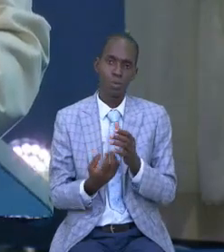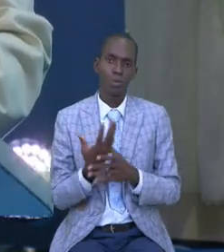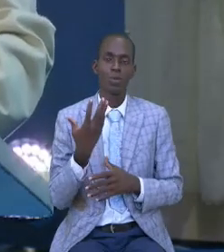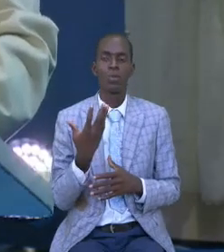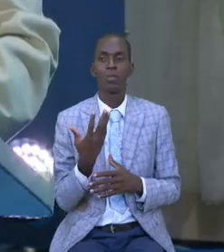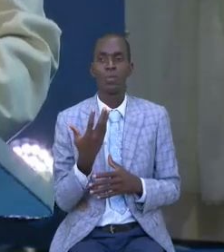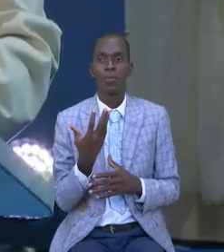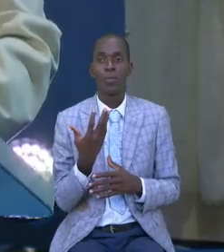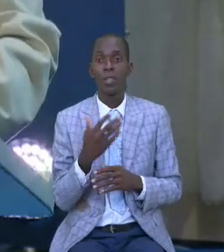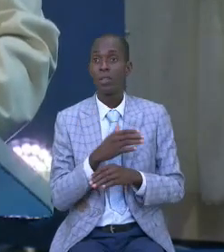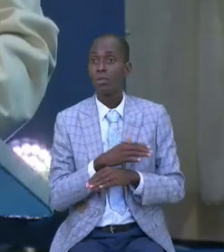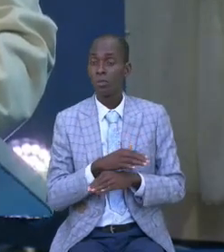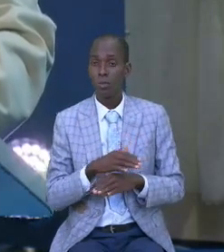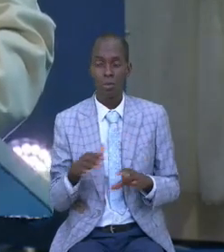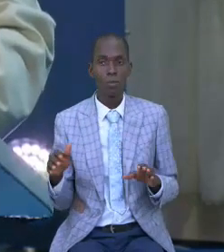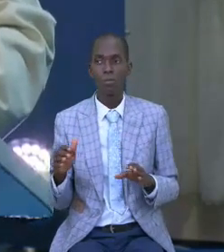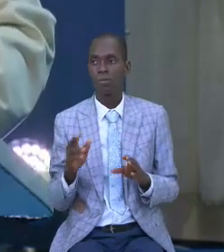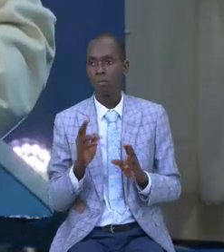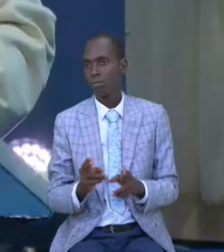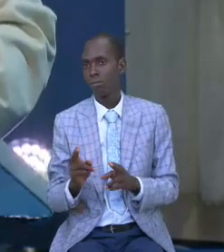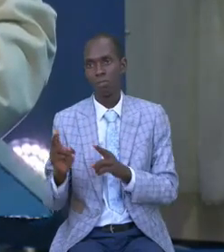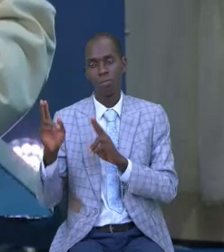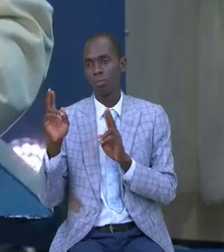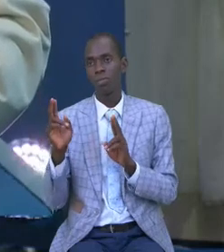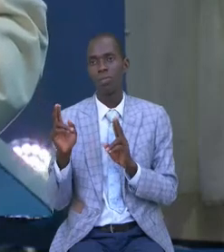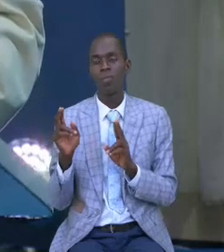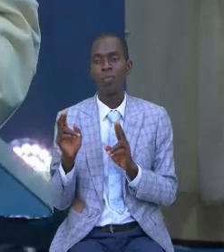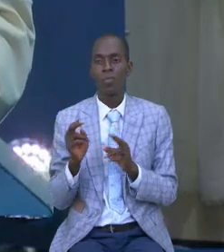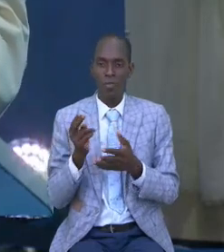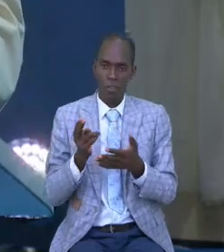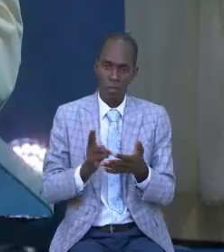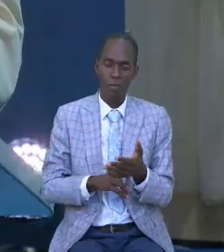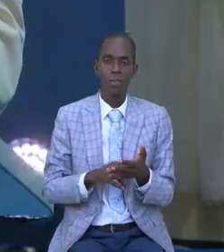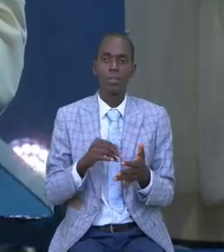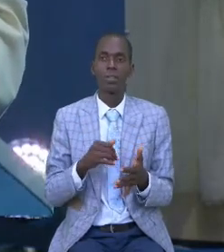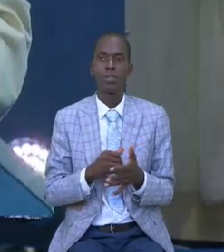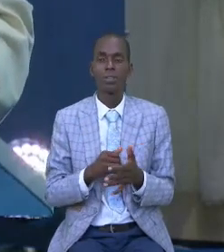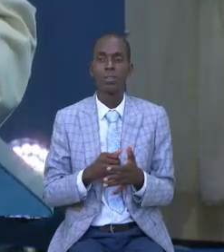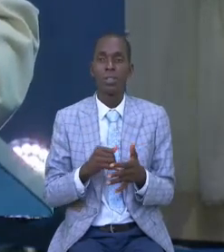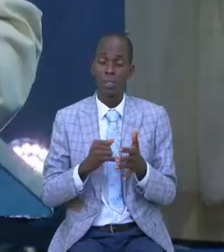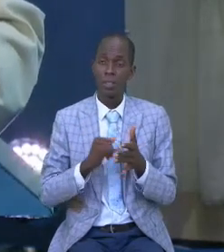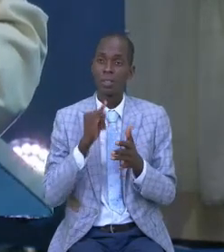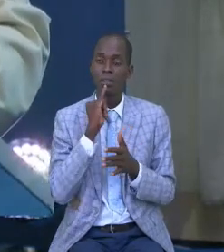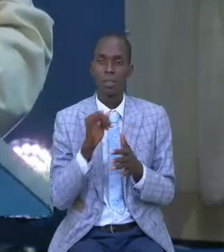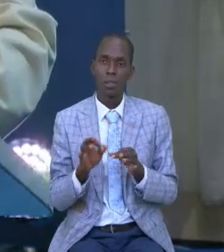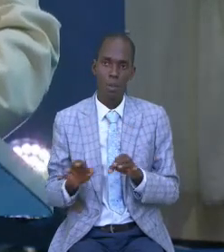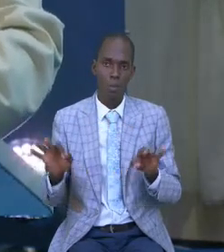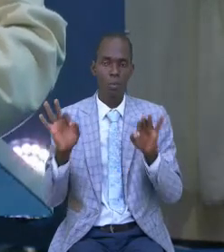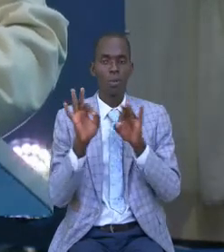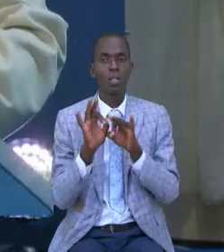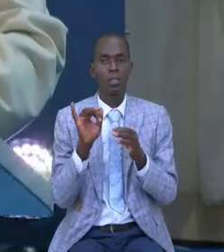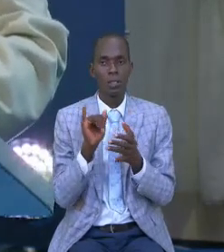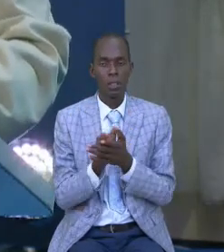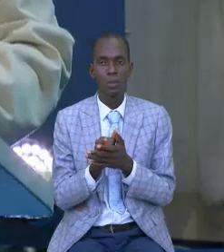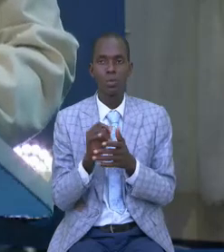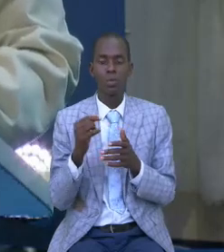Don't sit down until you have been recognized by the counselors and your name is